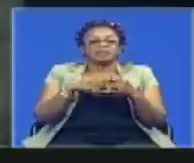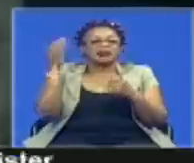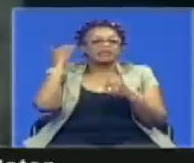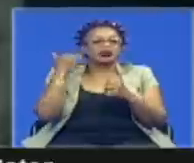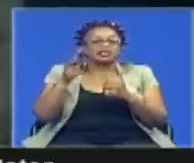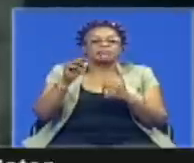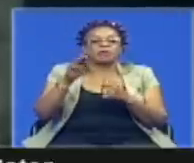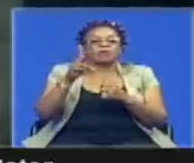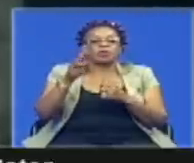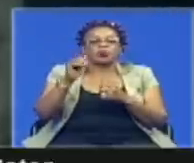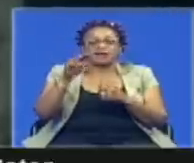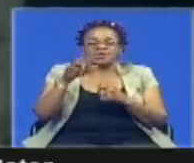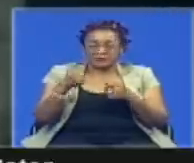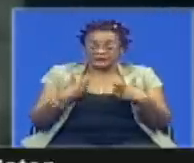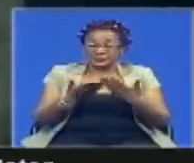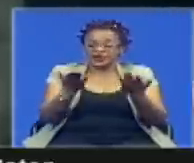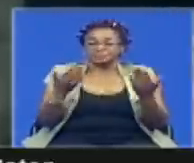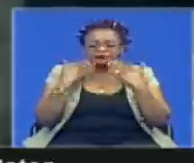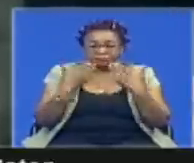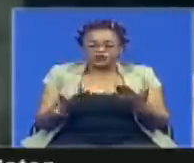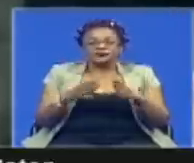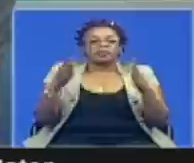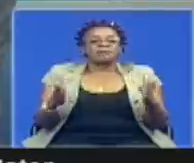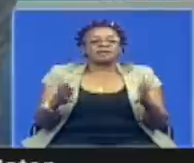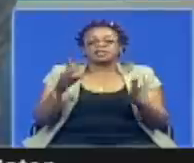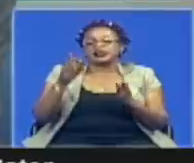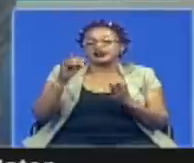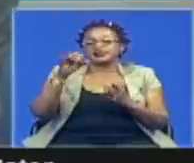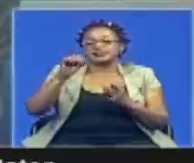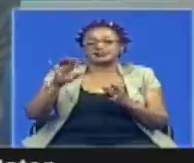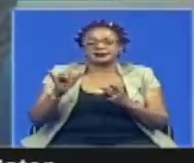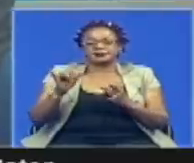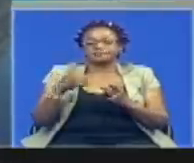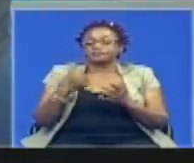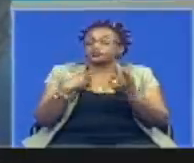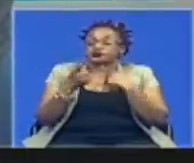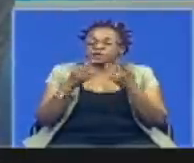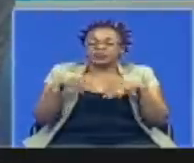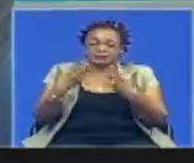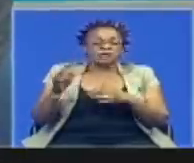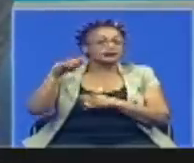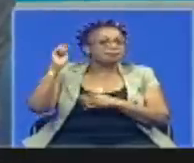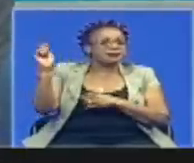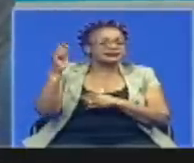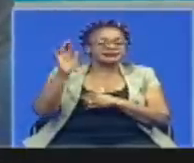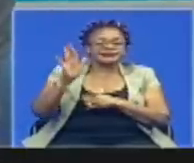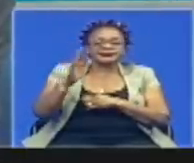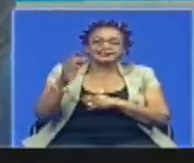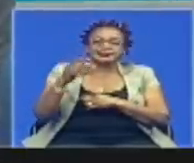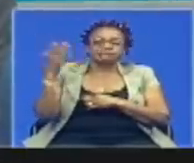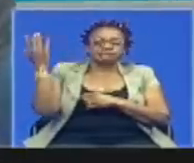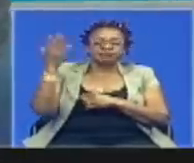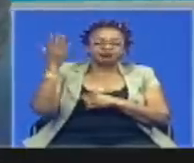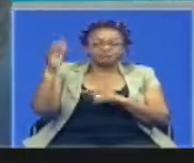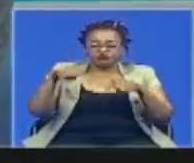Mukhwana is with us as well. Thank you so much for coming in. Pleasure. Daisy, starting with you, we're talking about President Kenyatta in his address today at the church